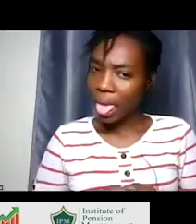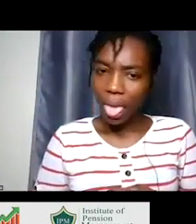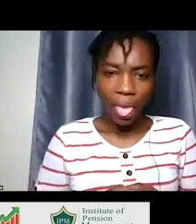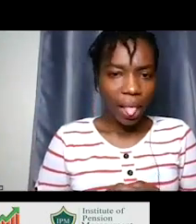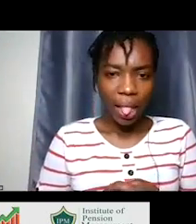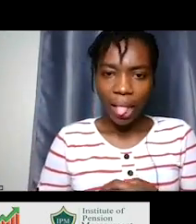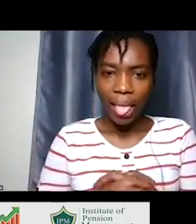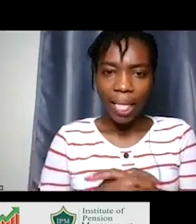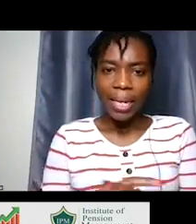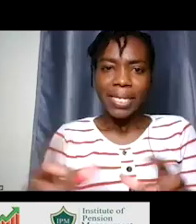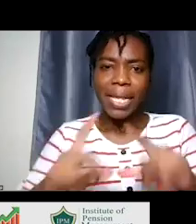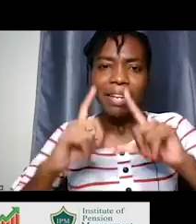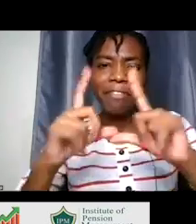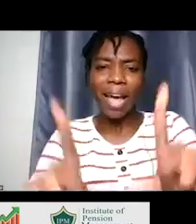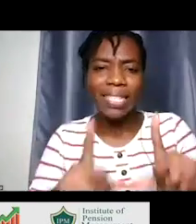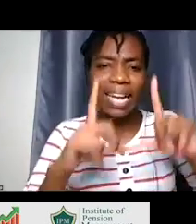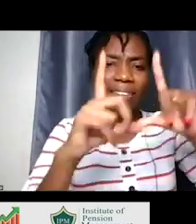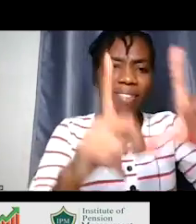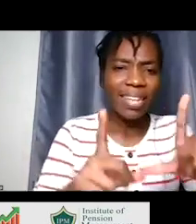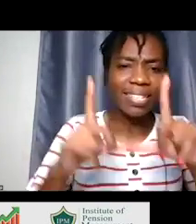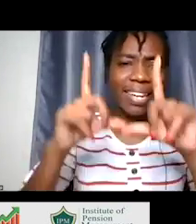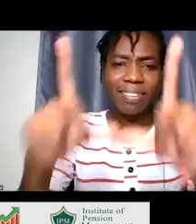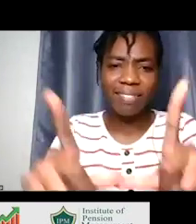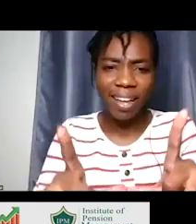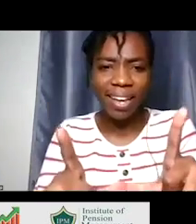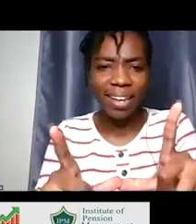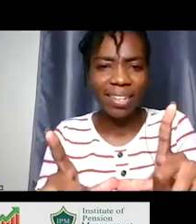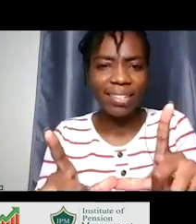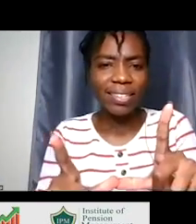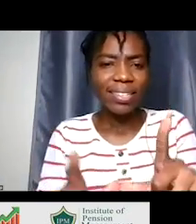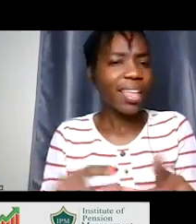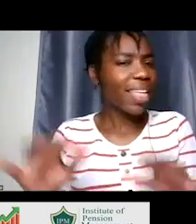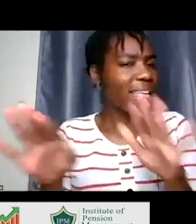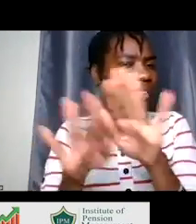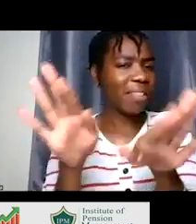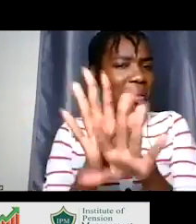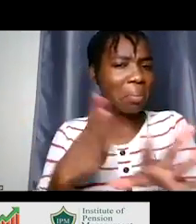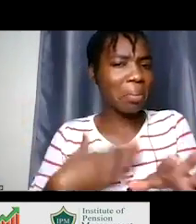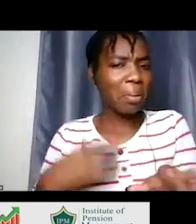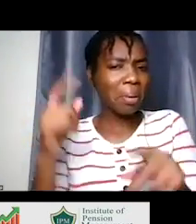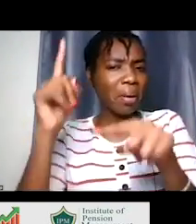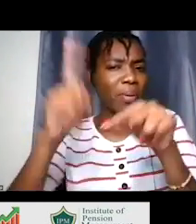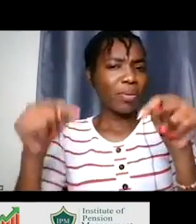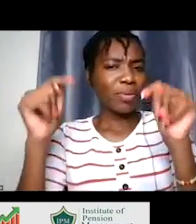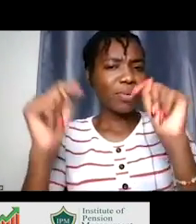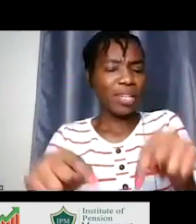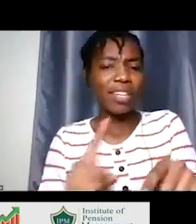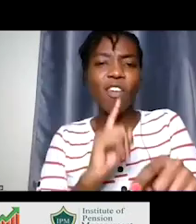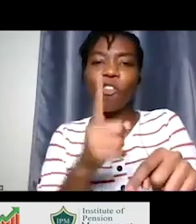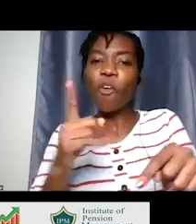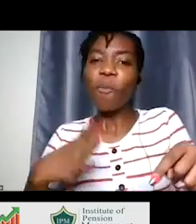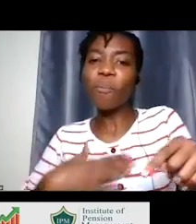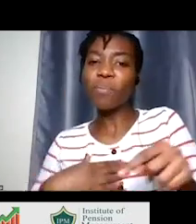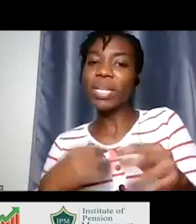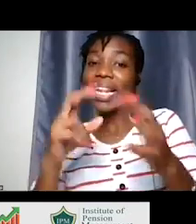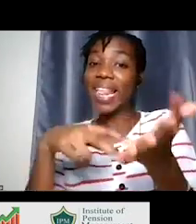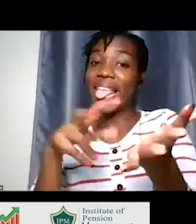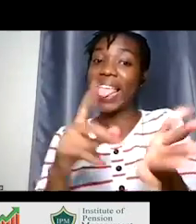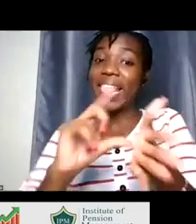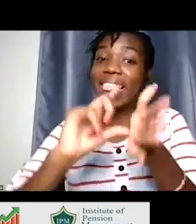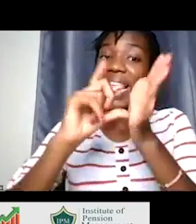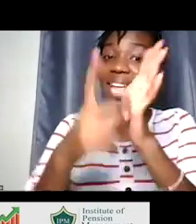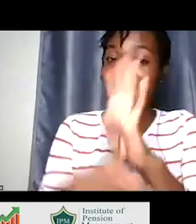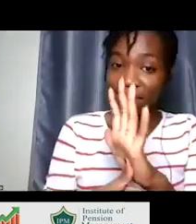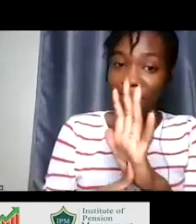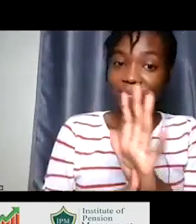certified. I cannot finish them, Frank, today. No, these ones we shall read later. And he's also a